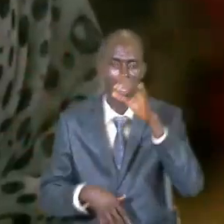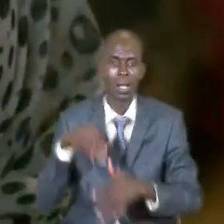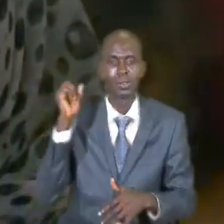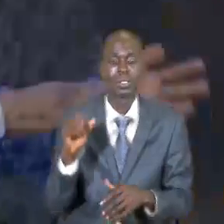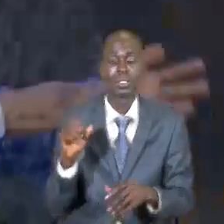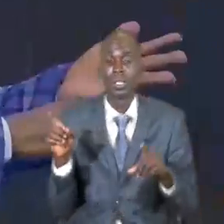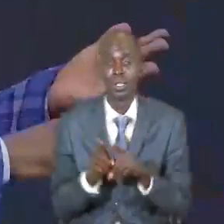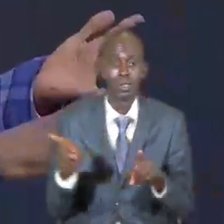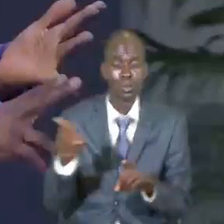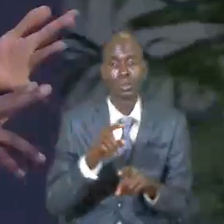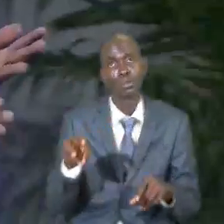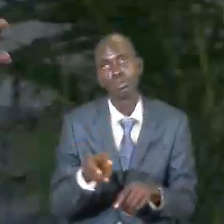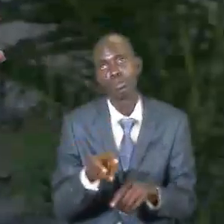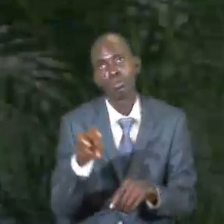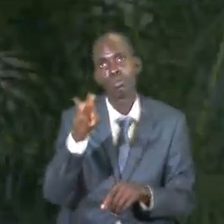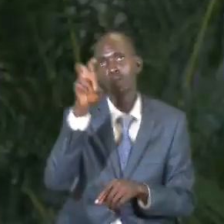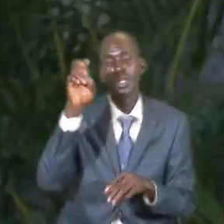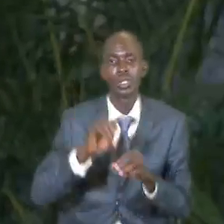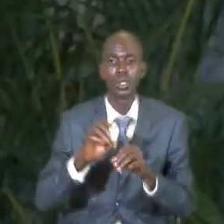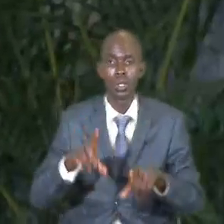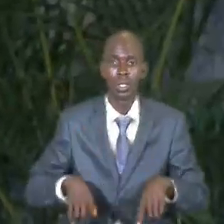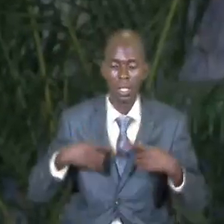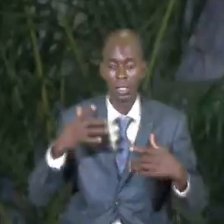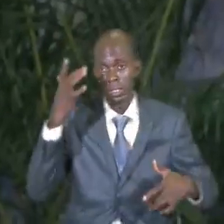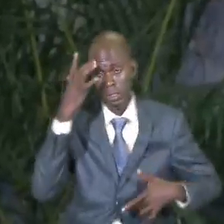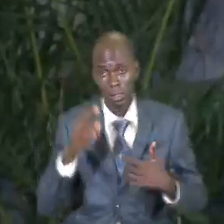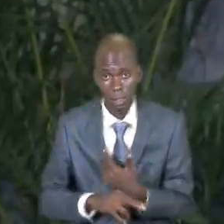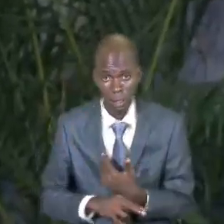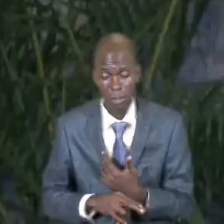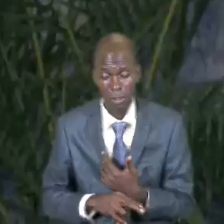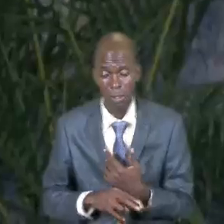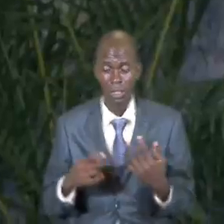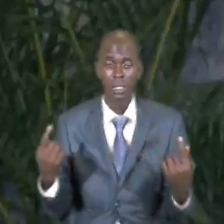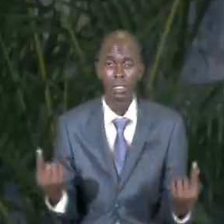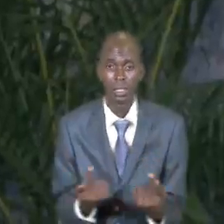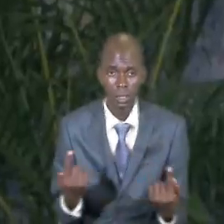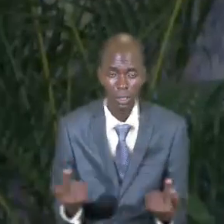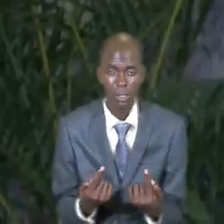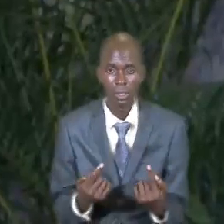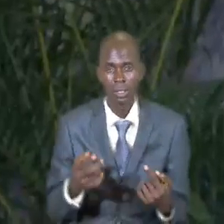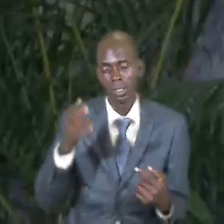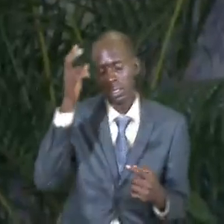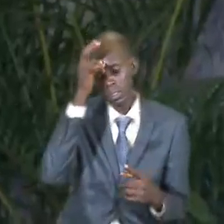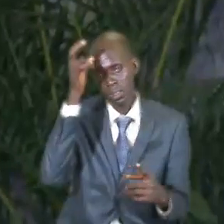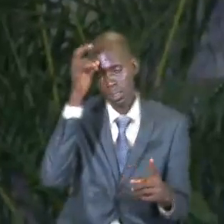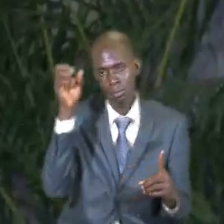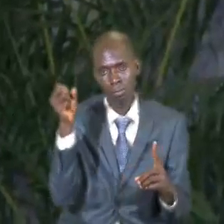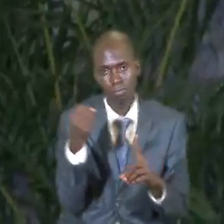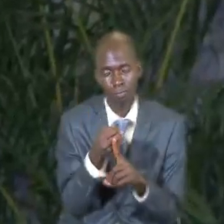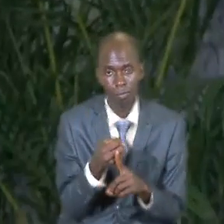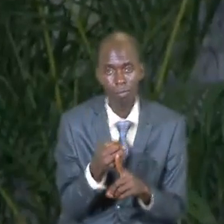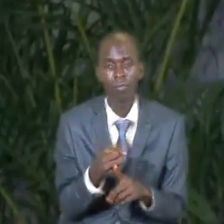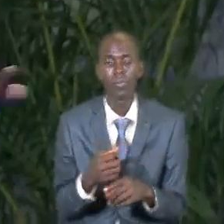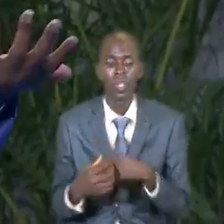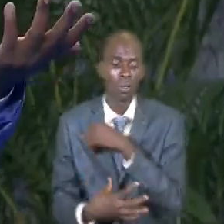in life, sickness, sin, satanic affliction, poverty,